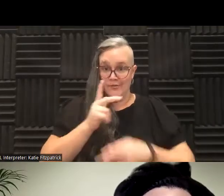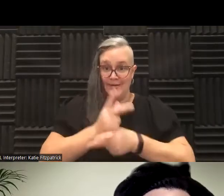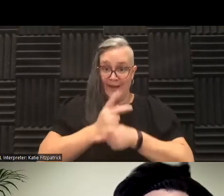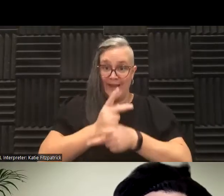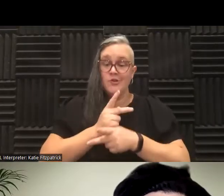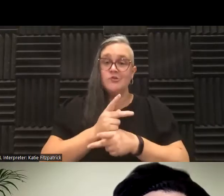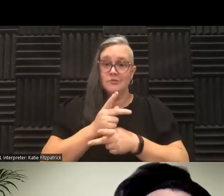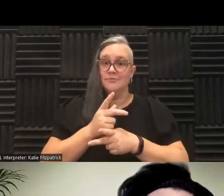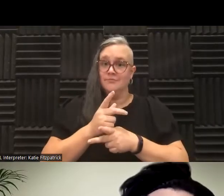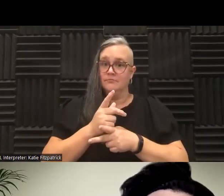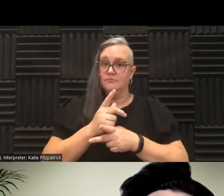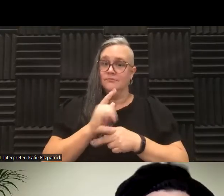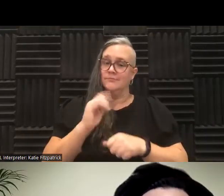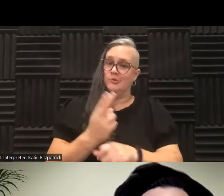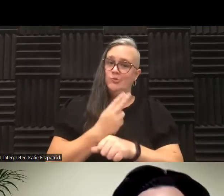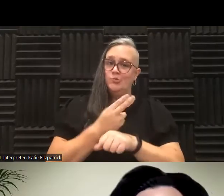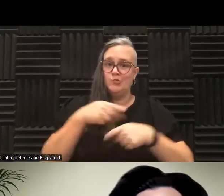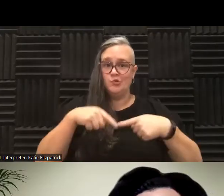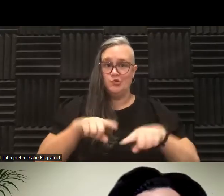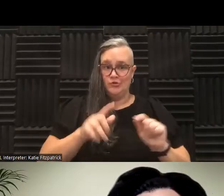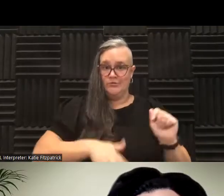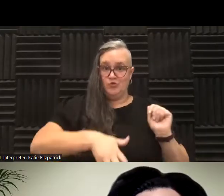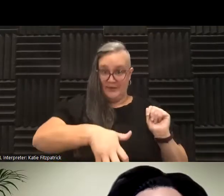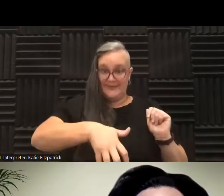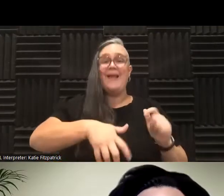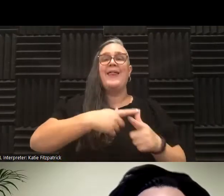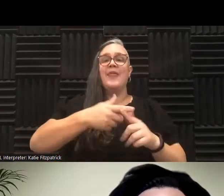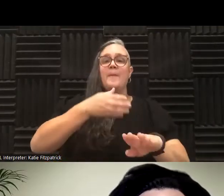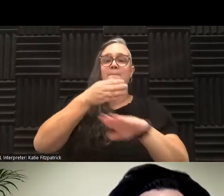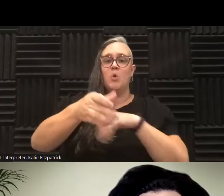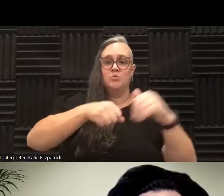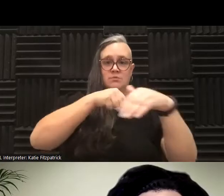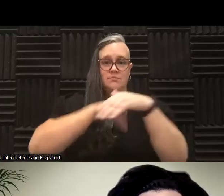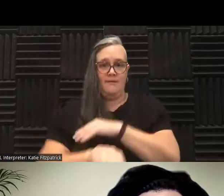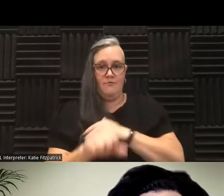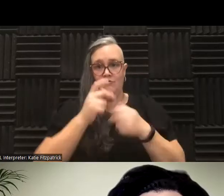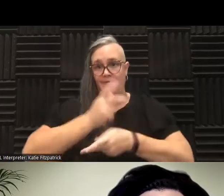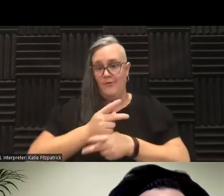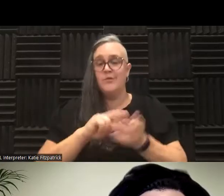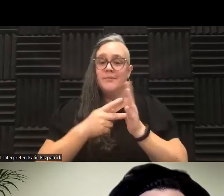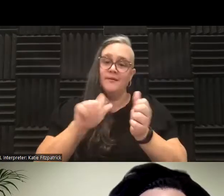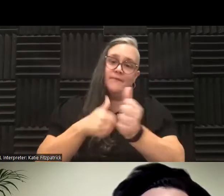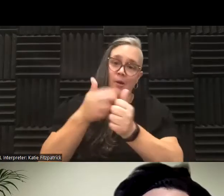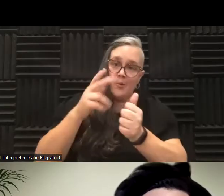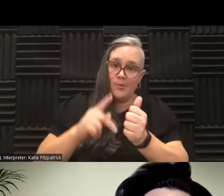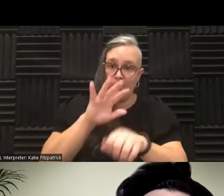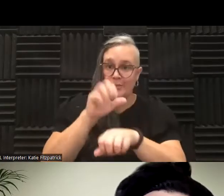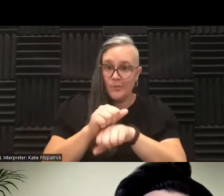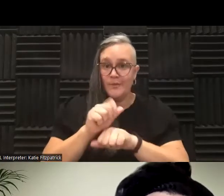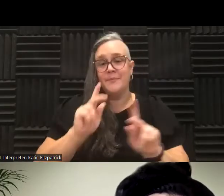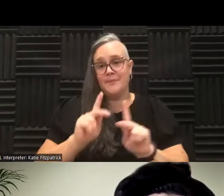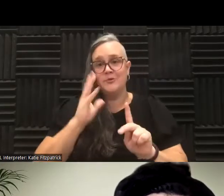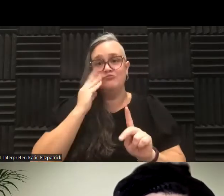receive during their pregnancy, and then postnatal care, so the follow-up appointments that folks will receive